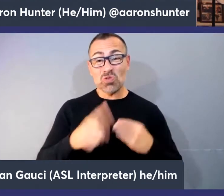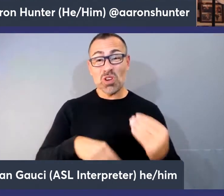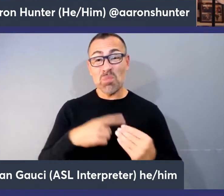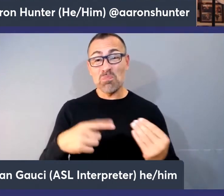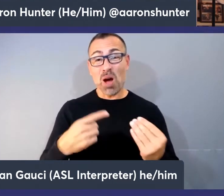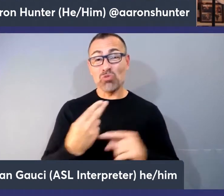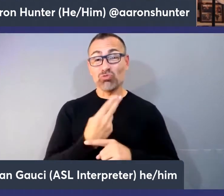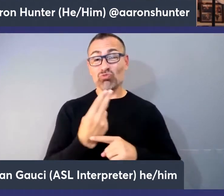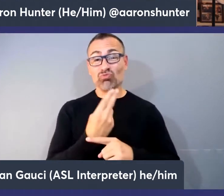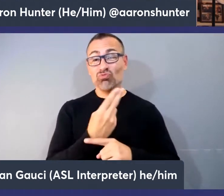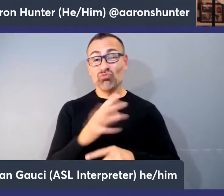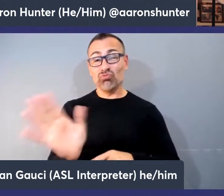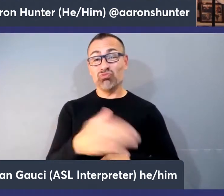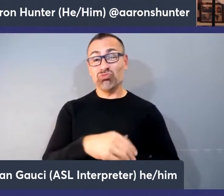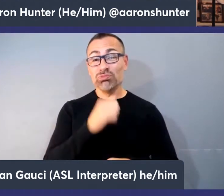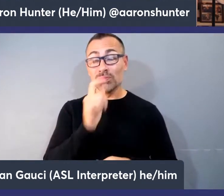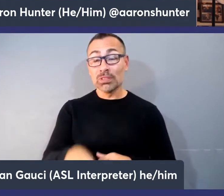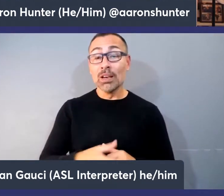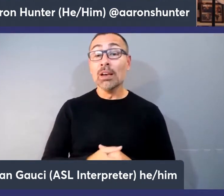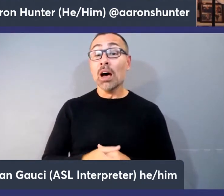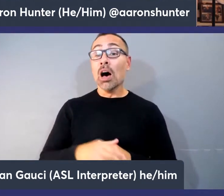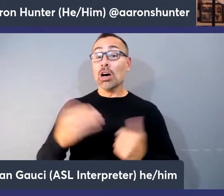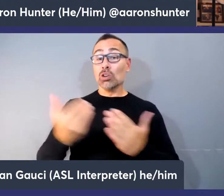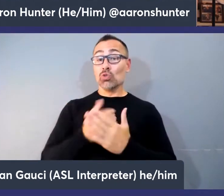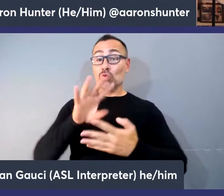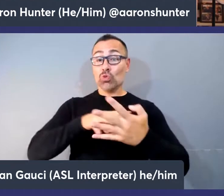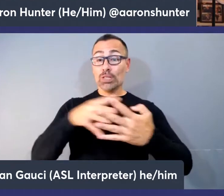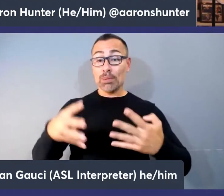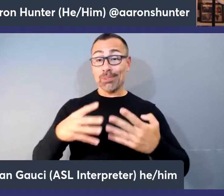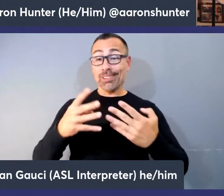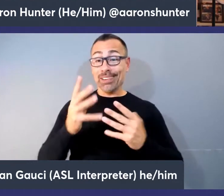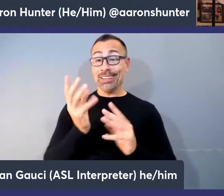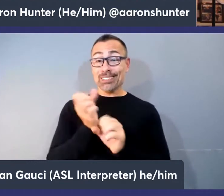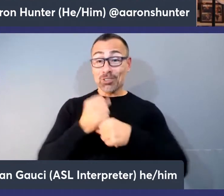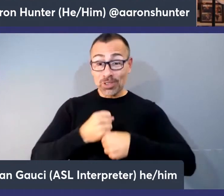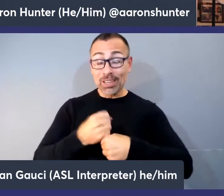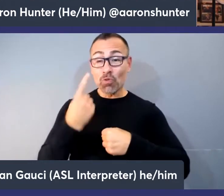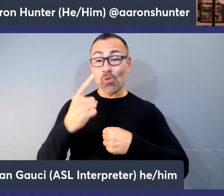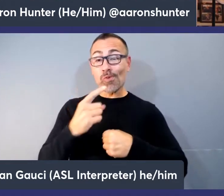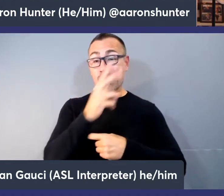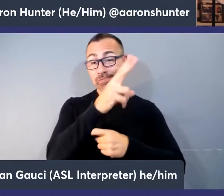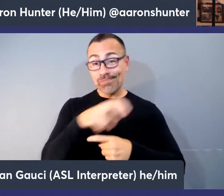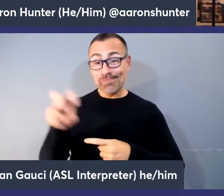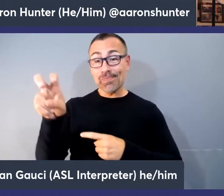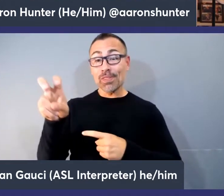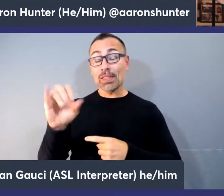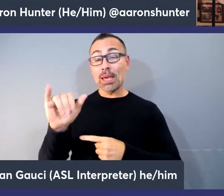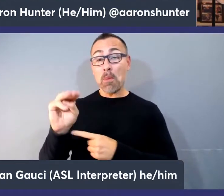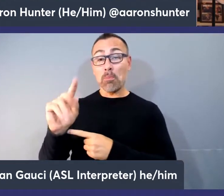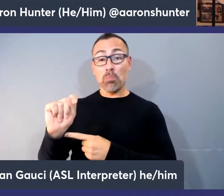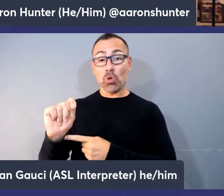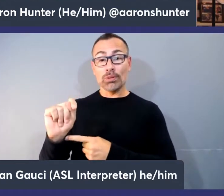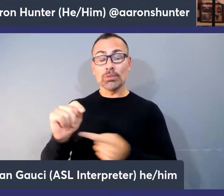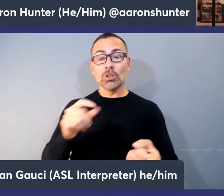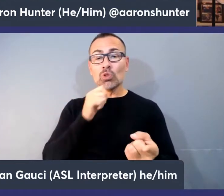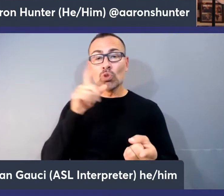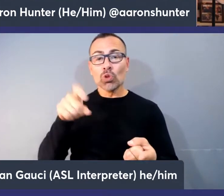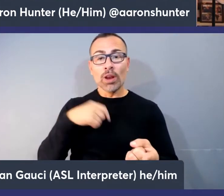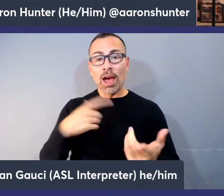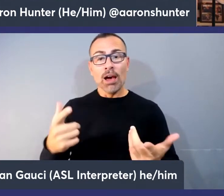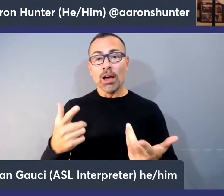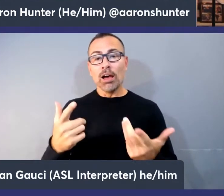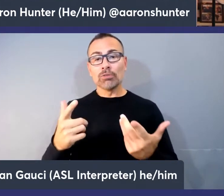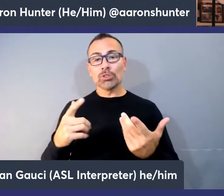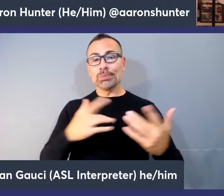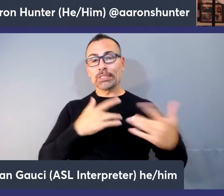a new table is created as part of the import process, and you don't have to worry about, WCUs, which is write capacity